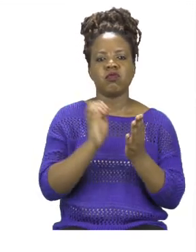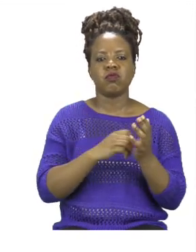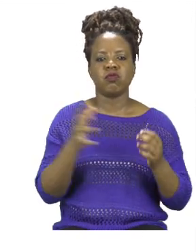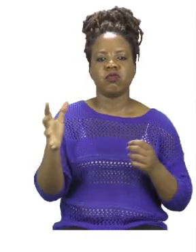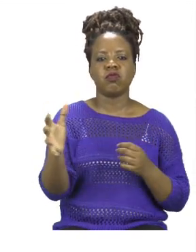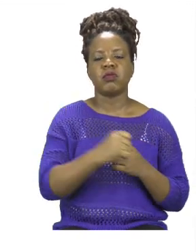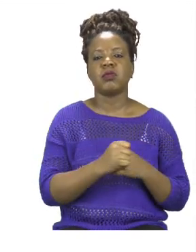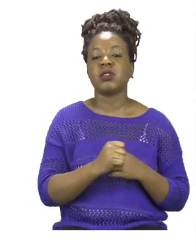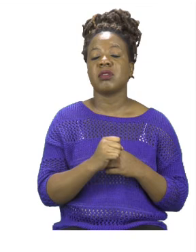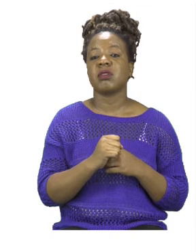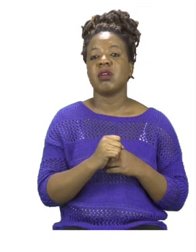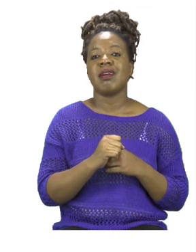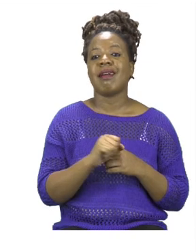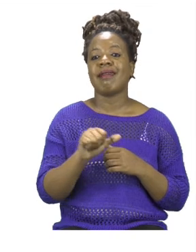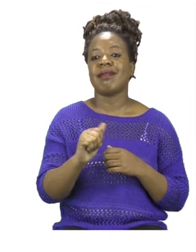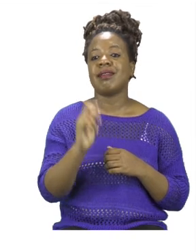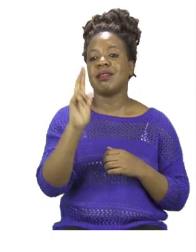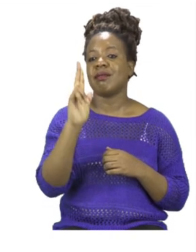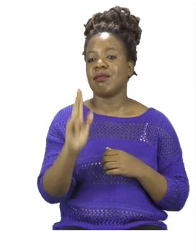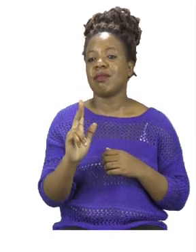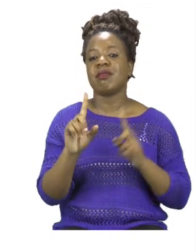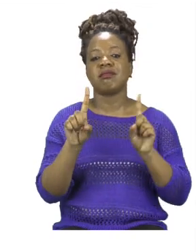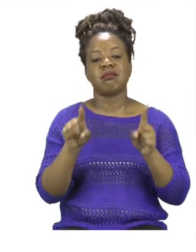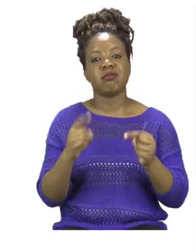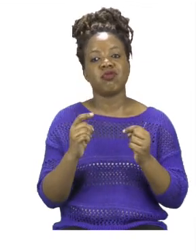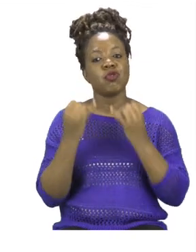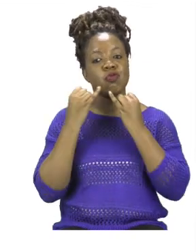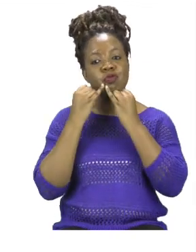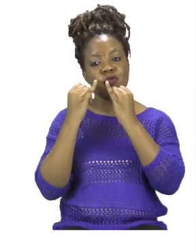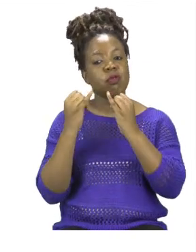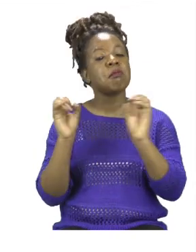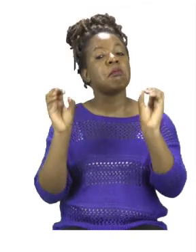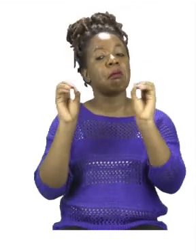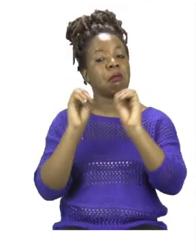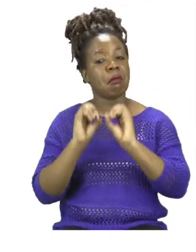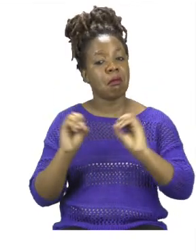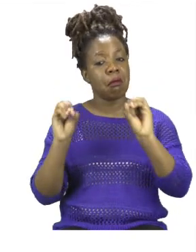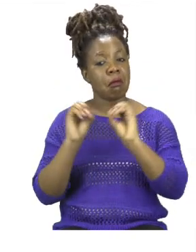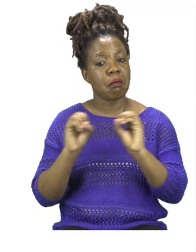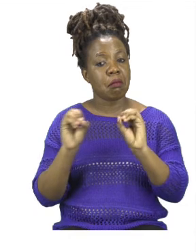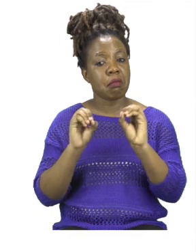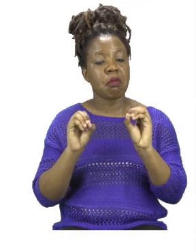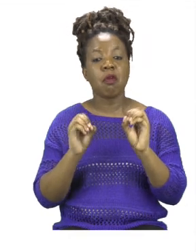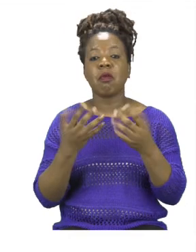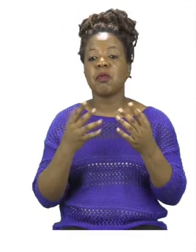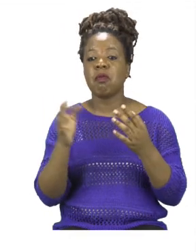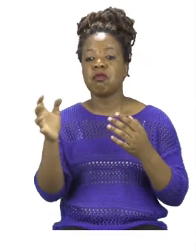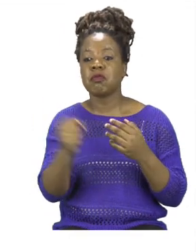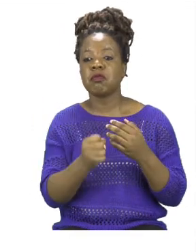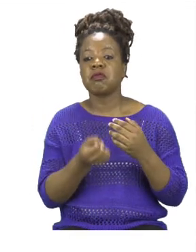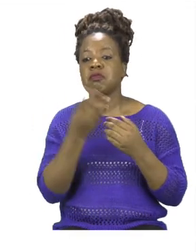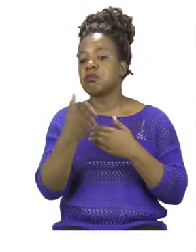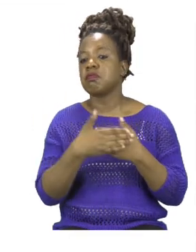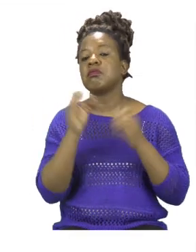belong to you and you have not told the person and you have no intention of bringing it back.